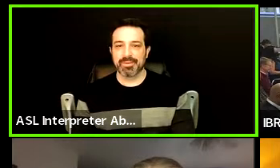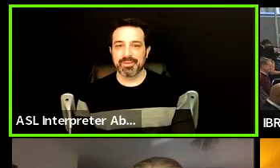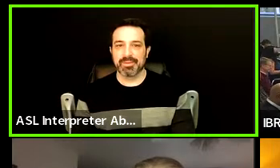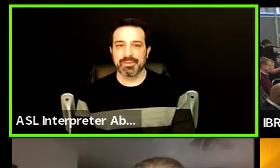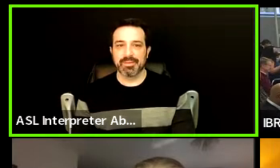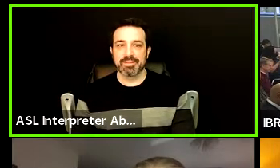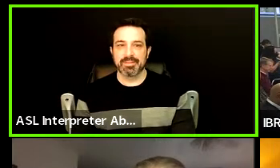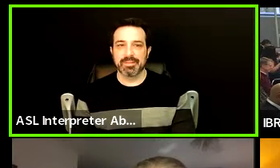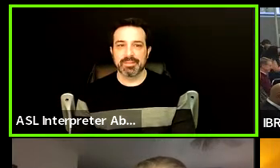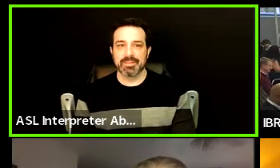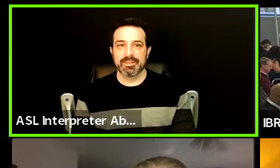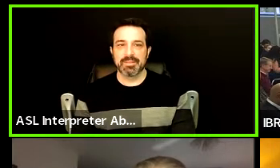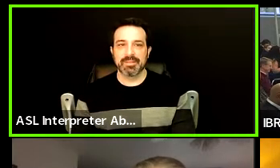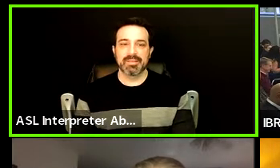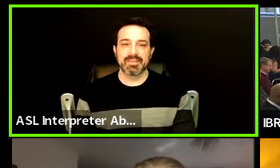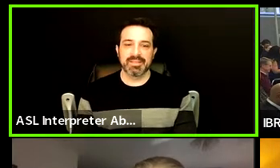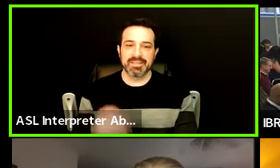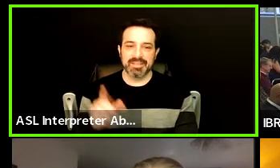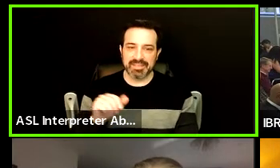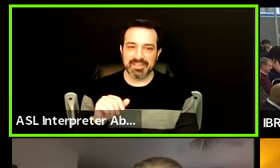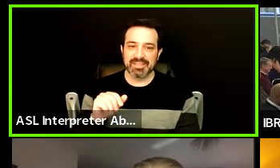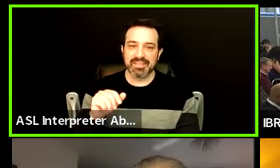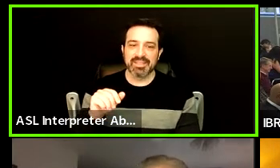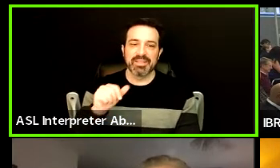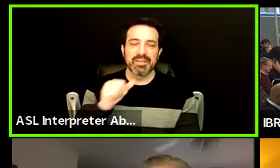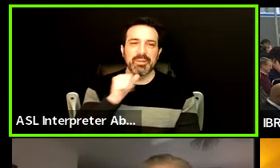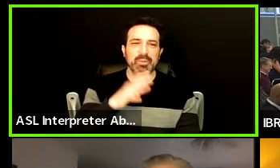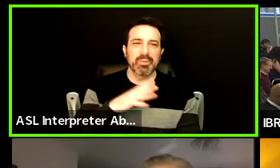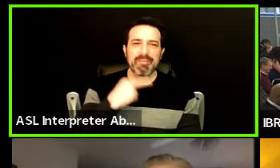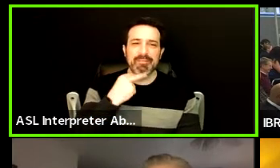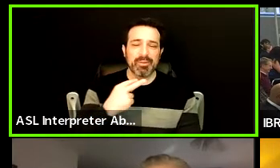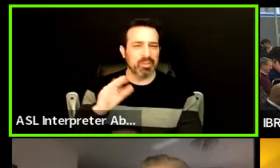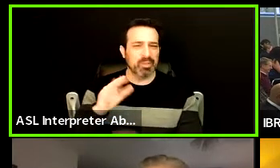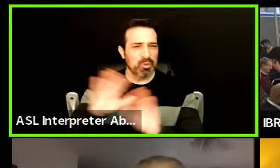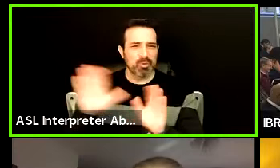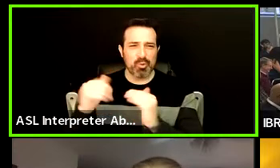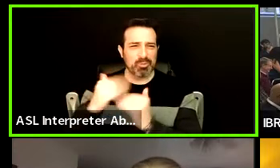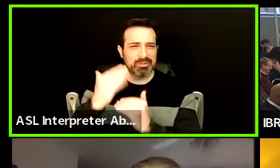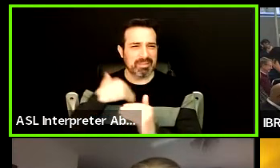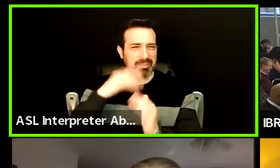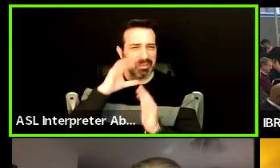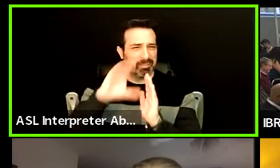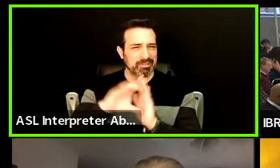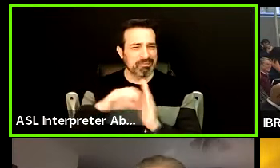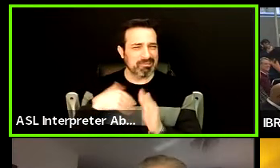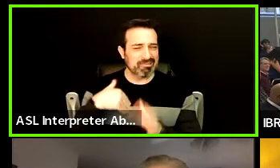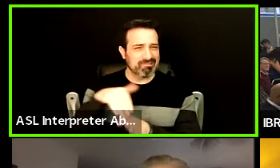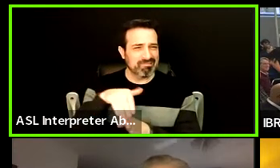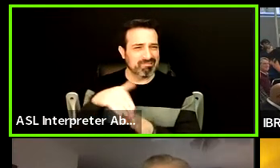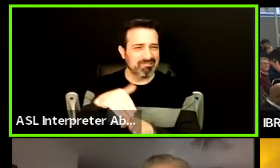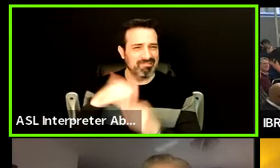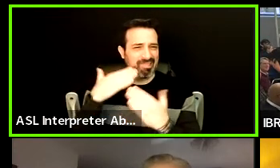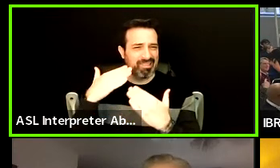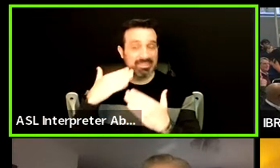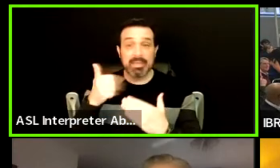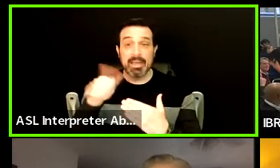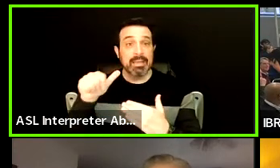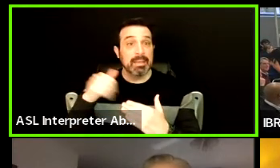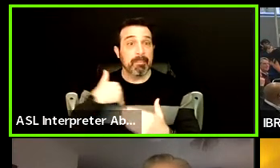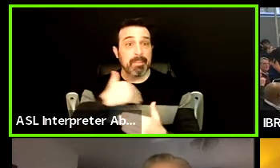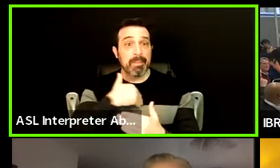Thanks, Nate. I mean, kind of thanks. Don't send me the pictures. Did I miss any other members